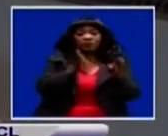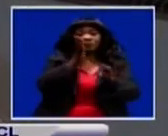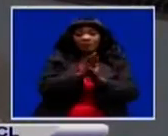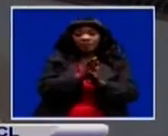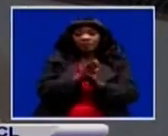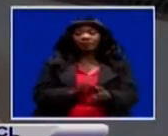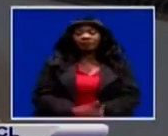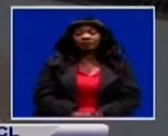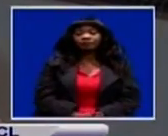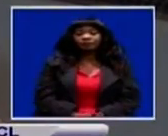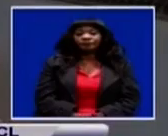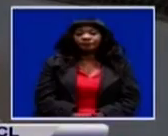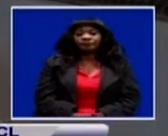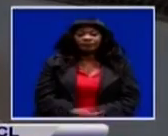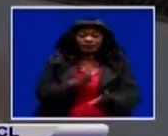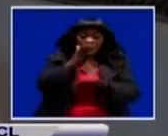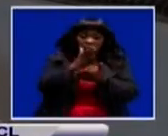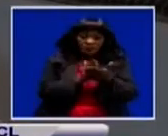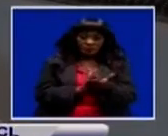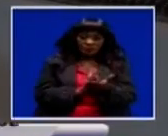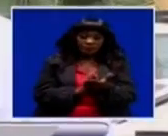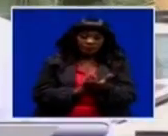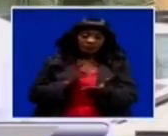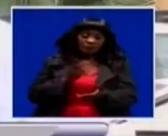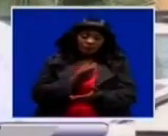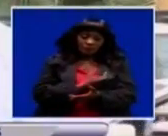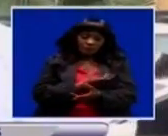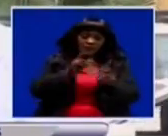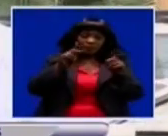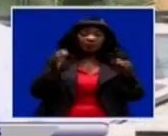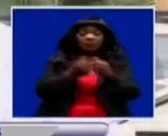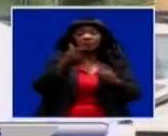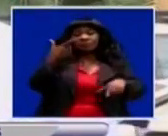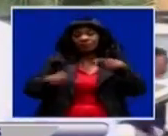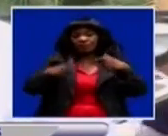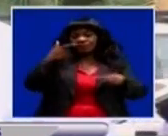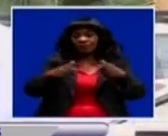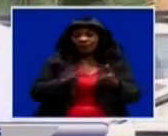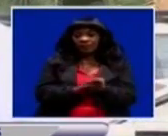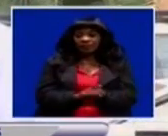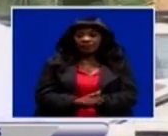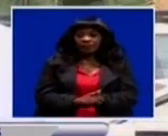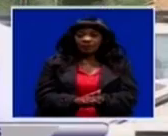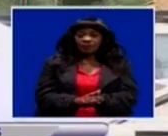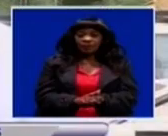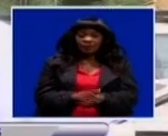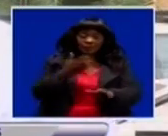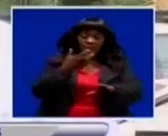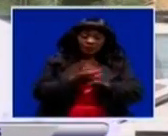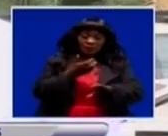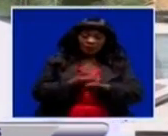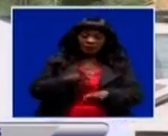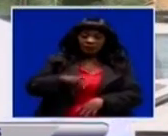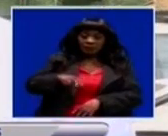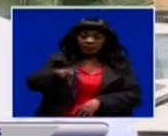cater for some of us who are physically challenged or have challenges in mobility, so that it makes it